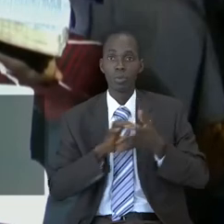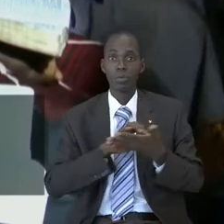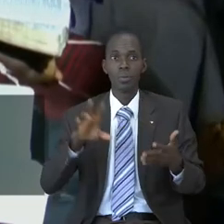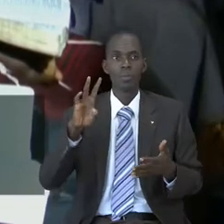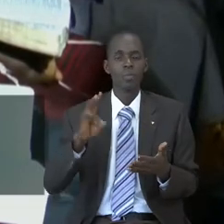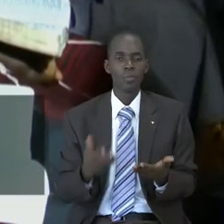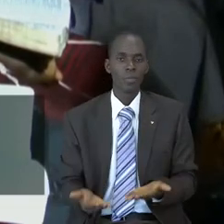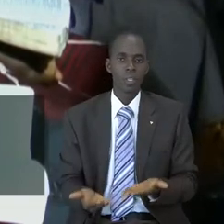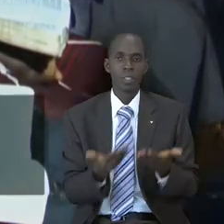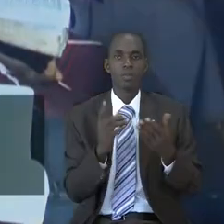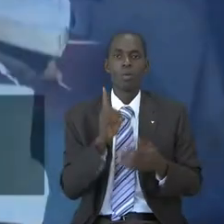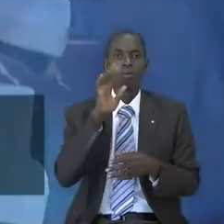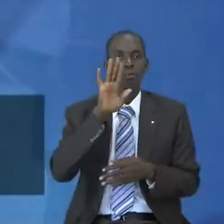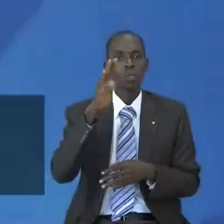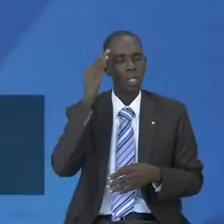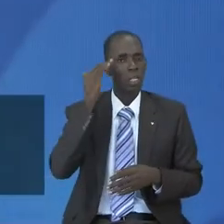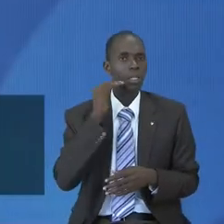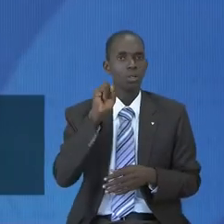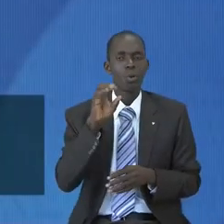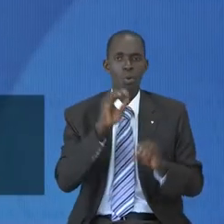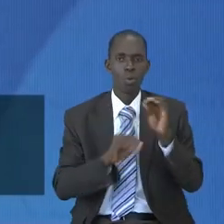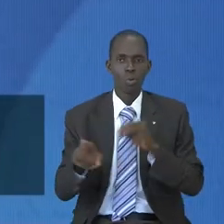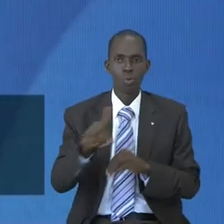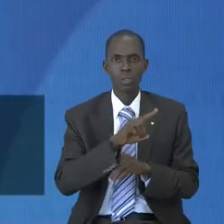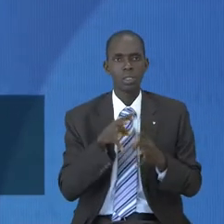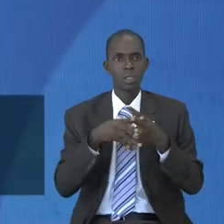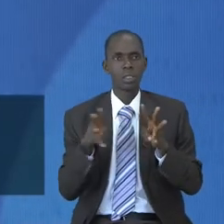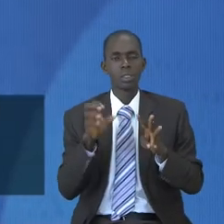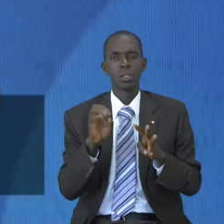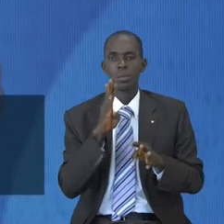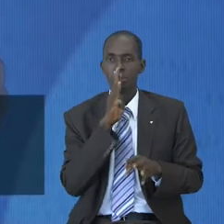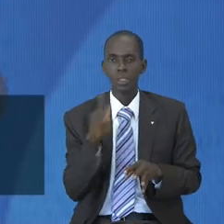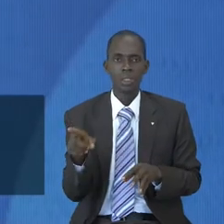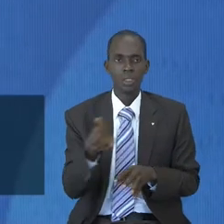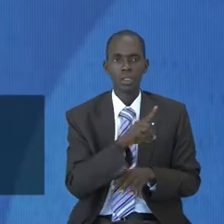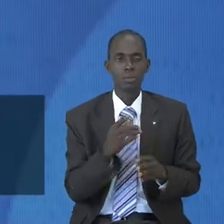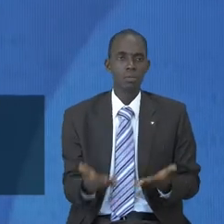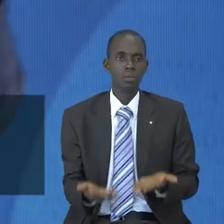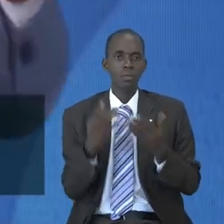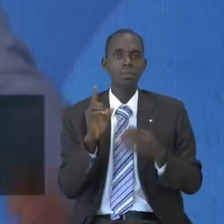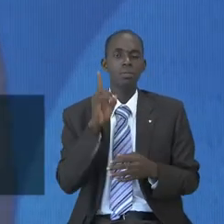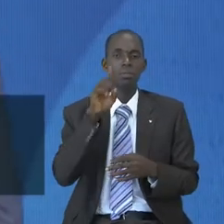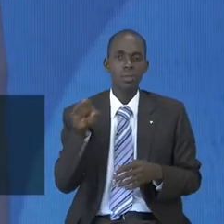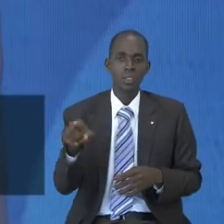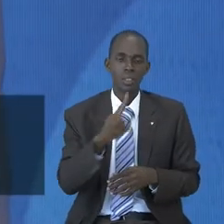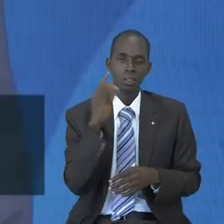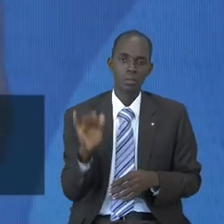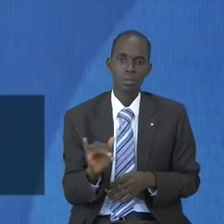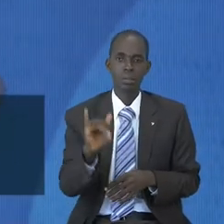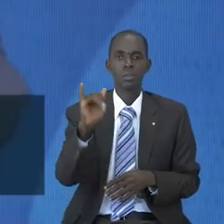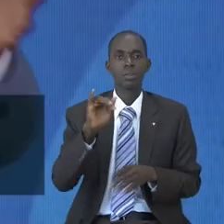up your heads, O ye gates, be ye lift up, ye everlasting